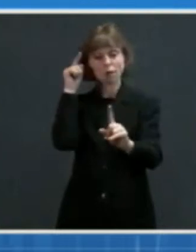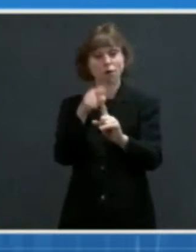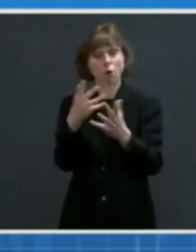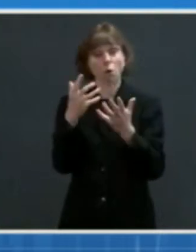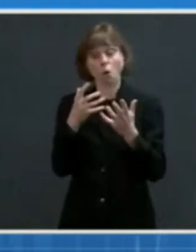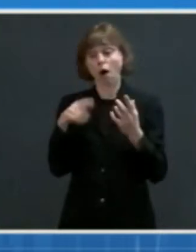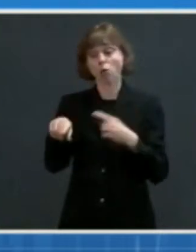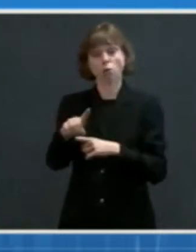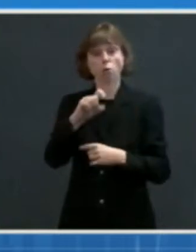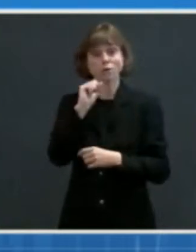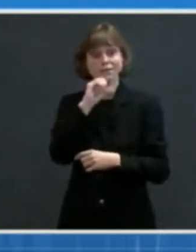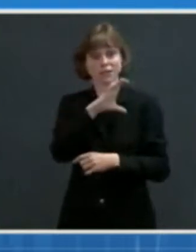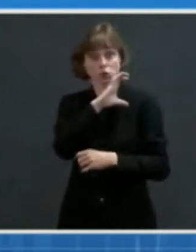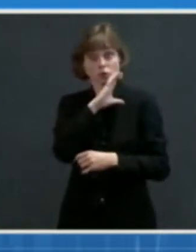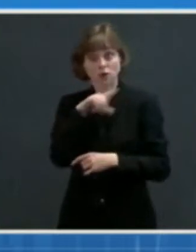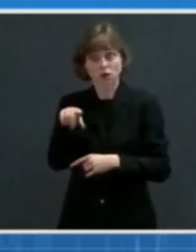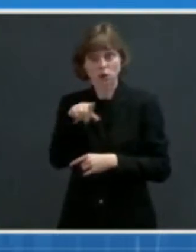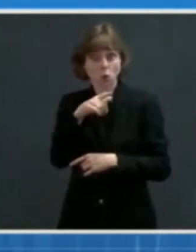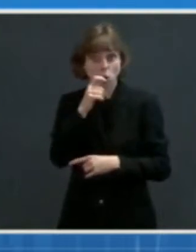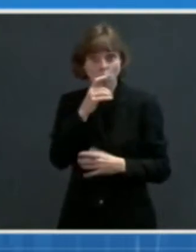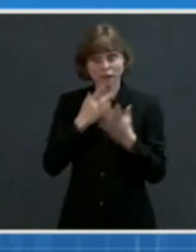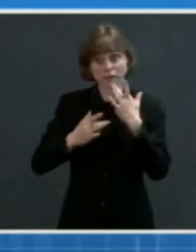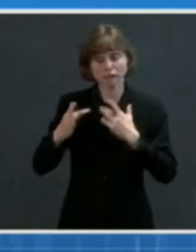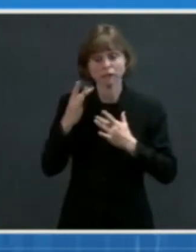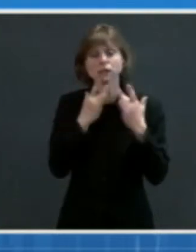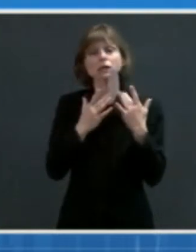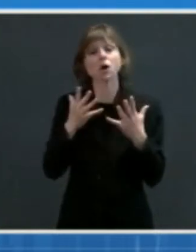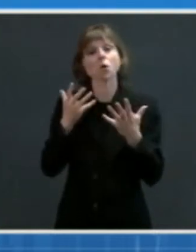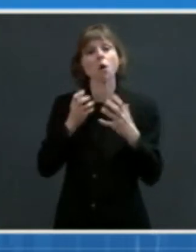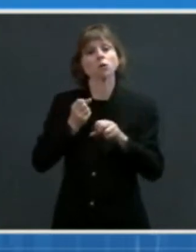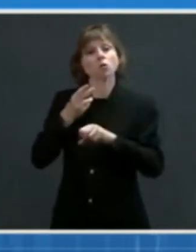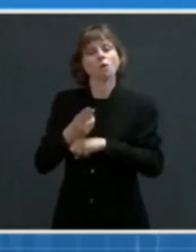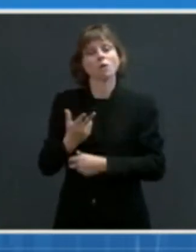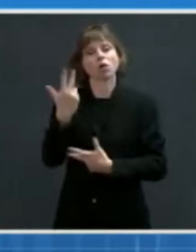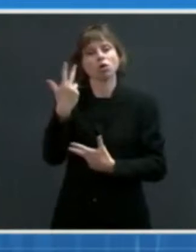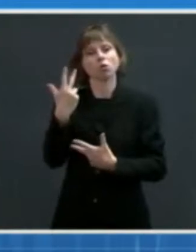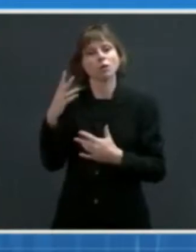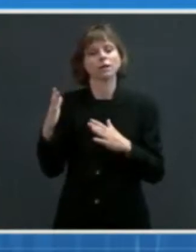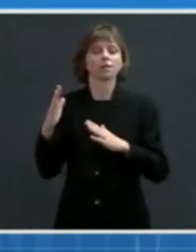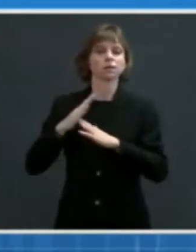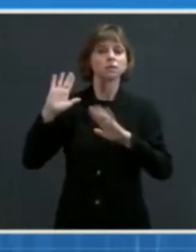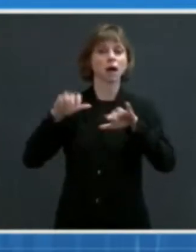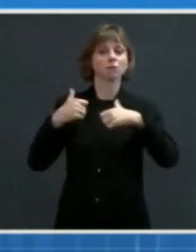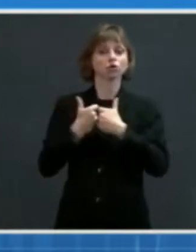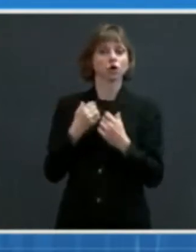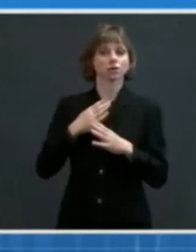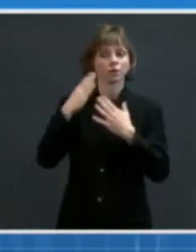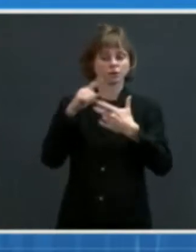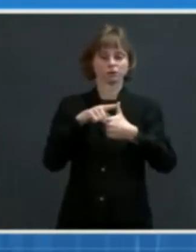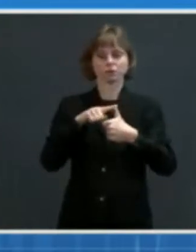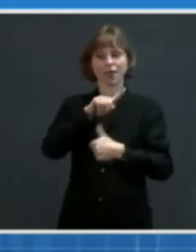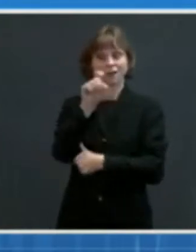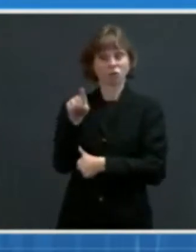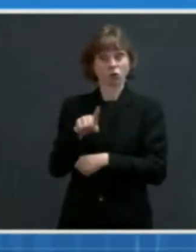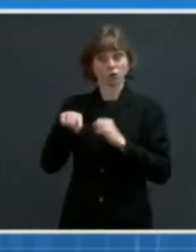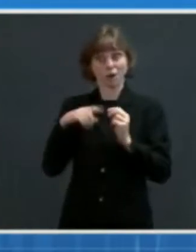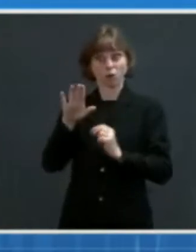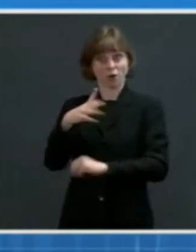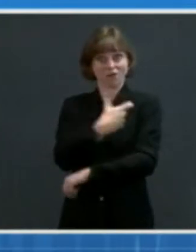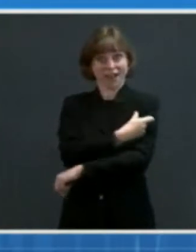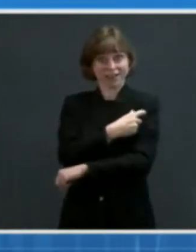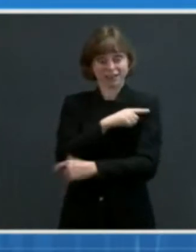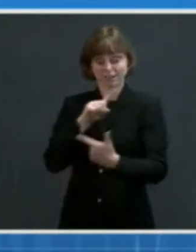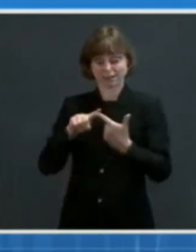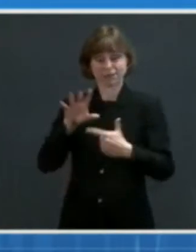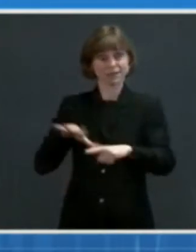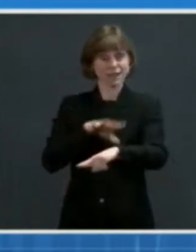seniors overcome 3 of the most challenging current barriers: questions about the vaccine,